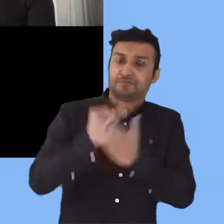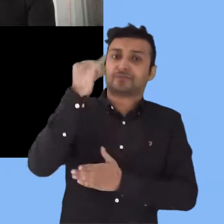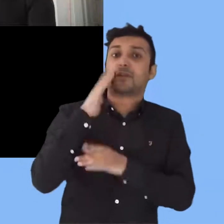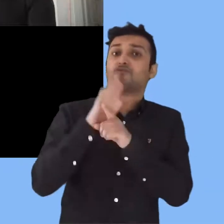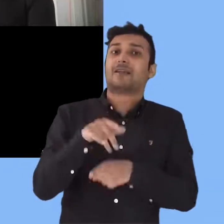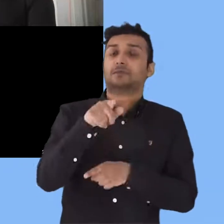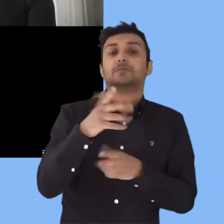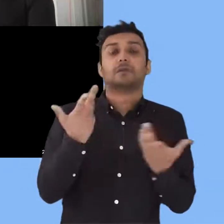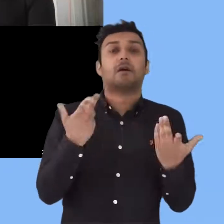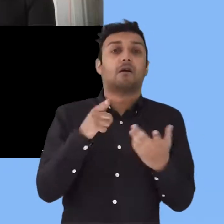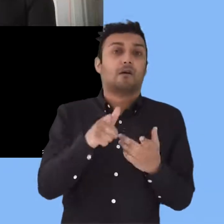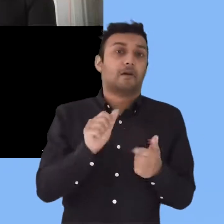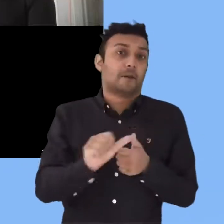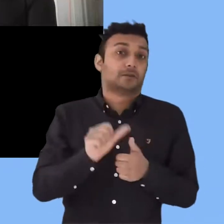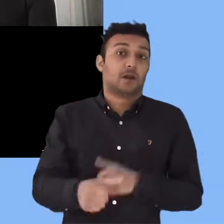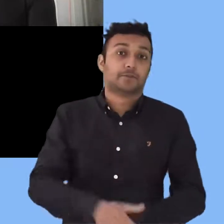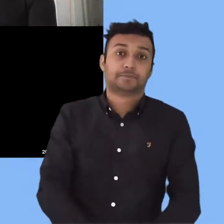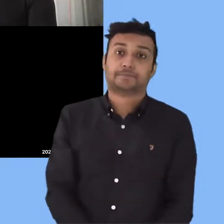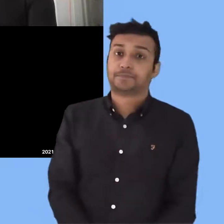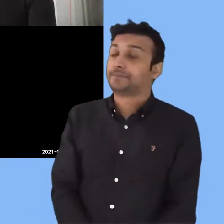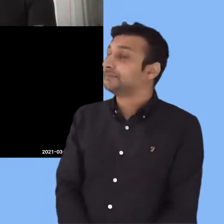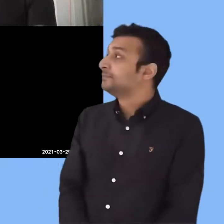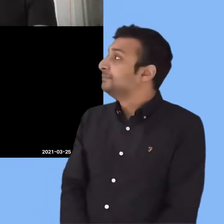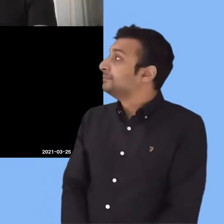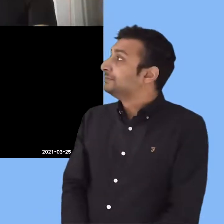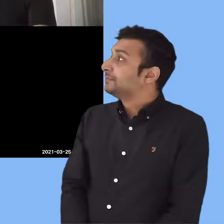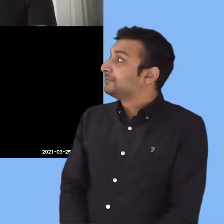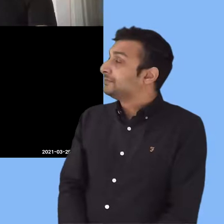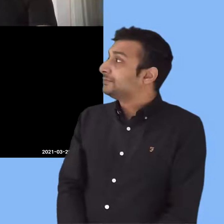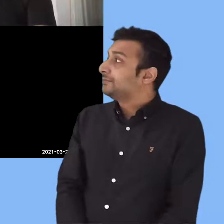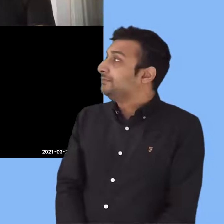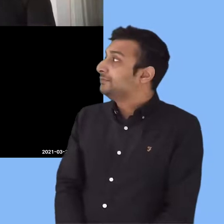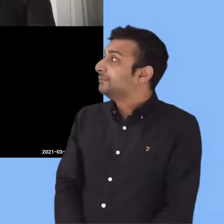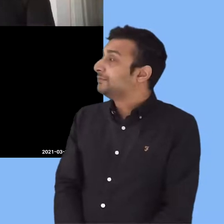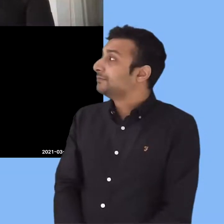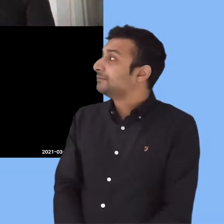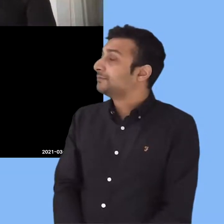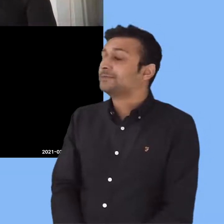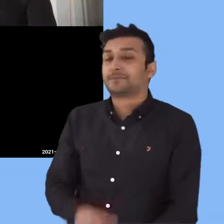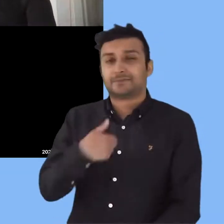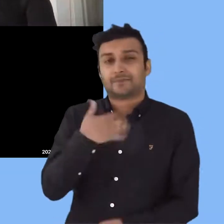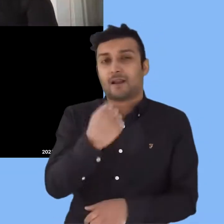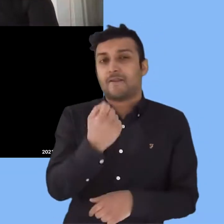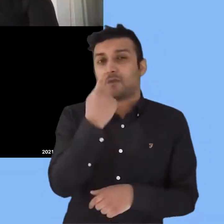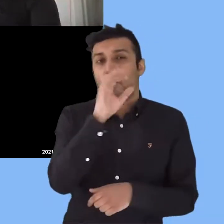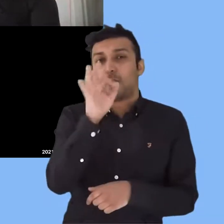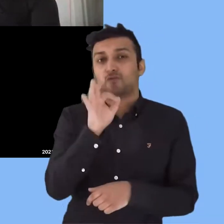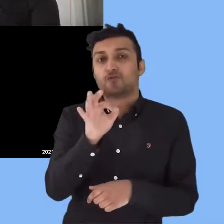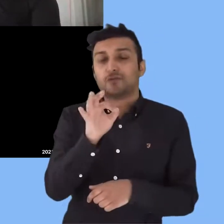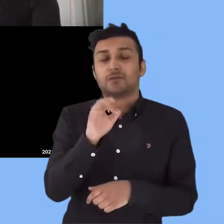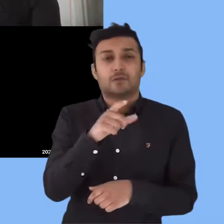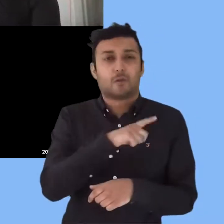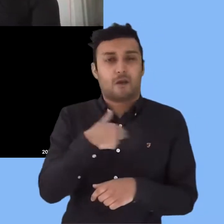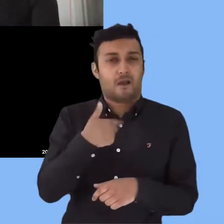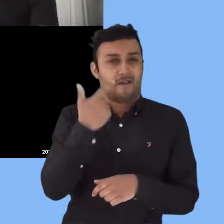important. Thank you. I've got another question that I'd like to ask Shaddai in light of that, because I often find that in the early